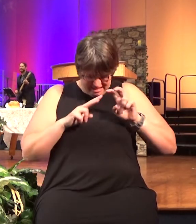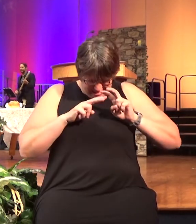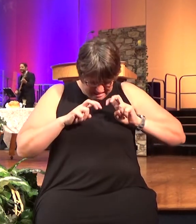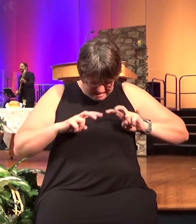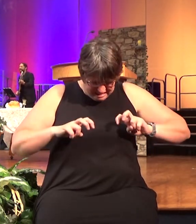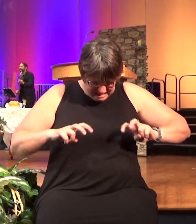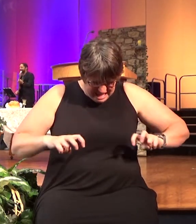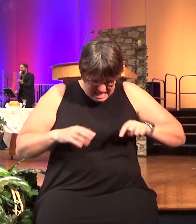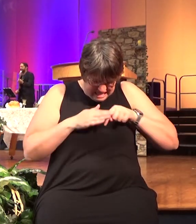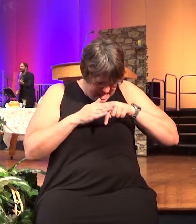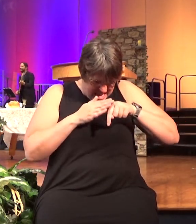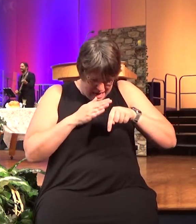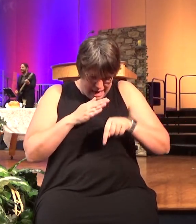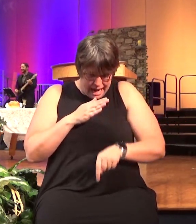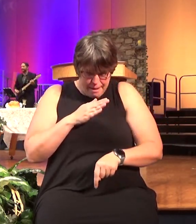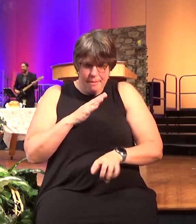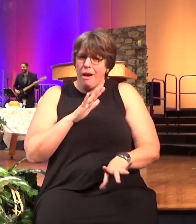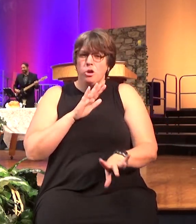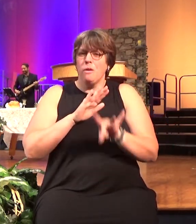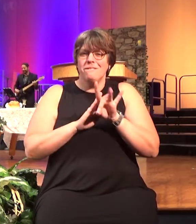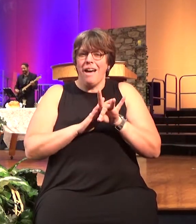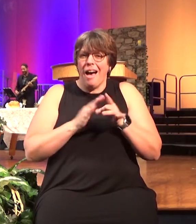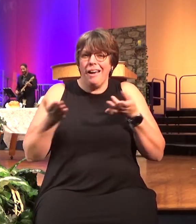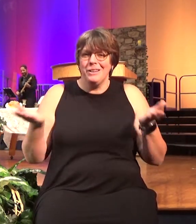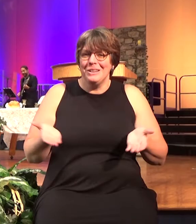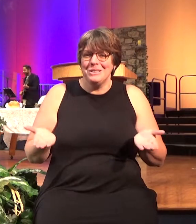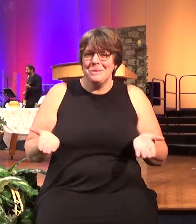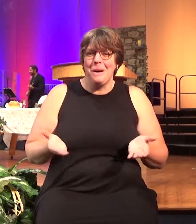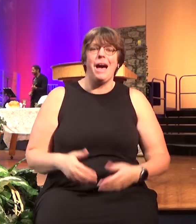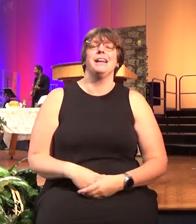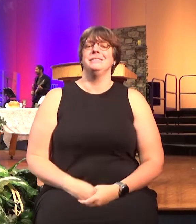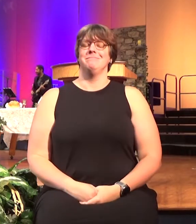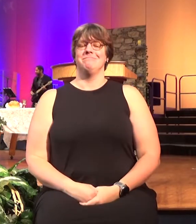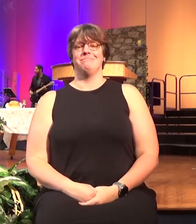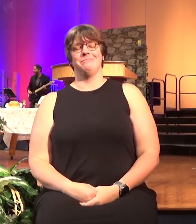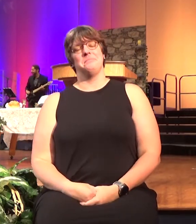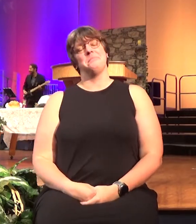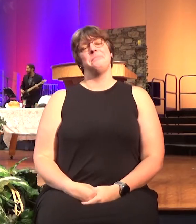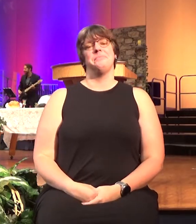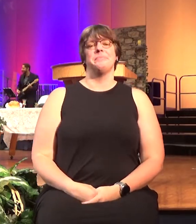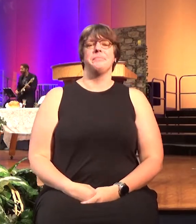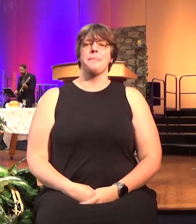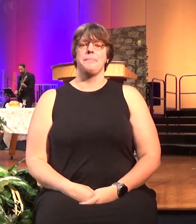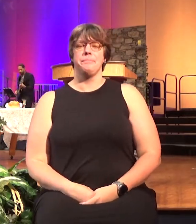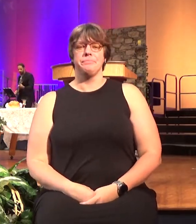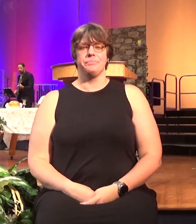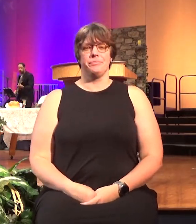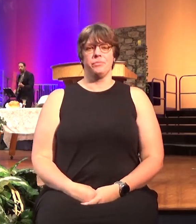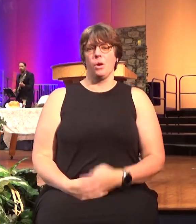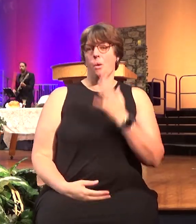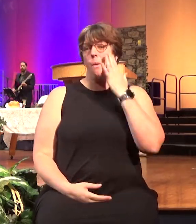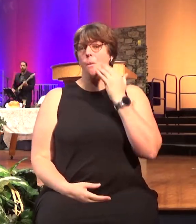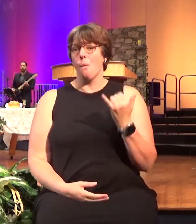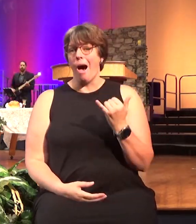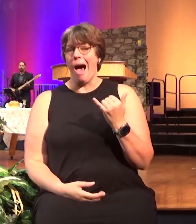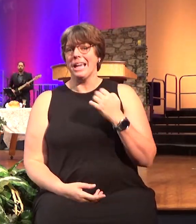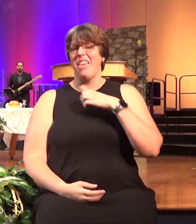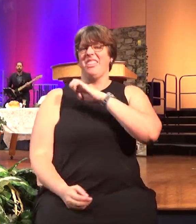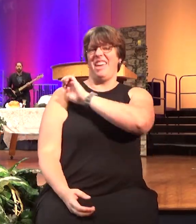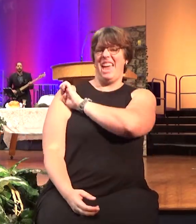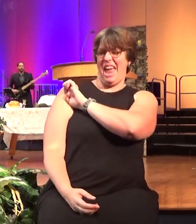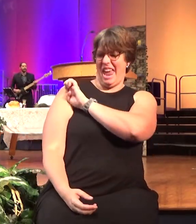'Cause the same God that lives in you lives in me. And though we